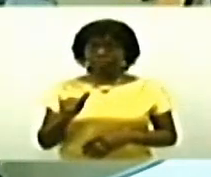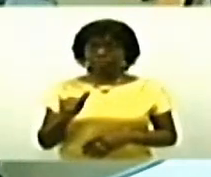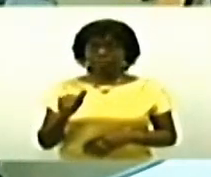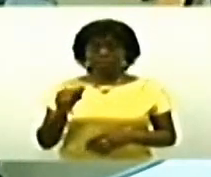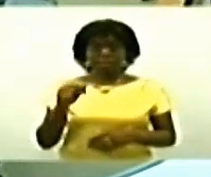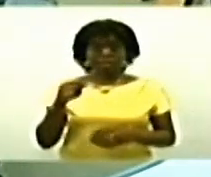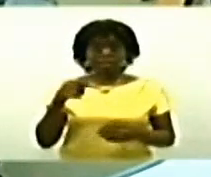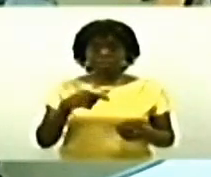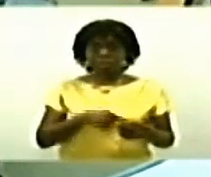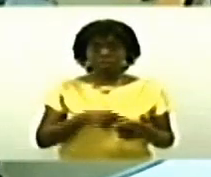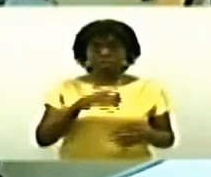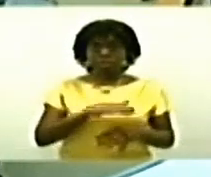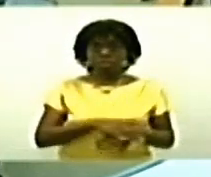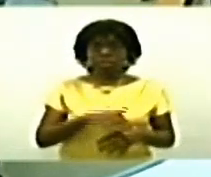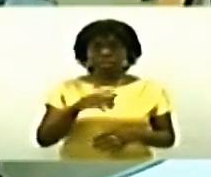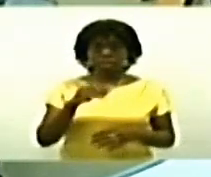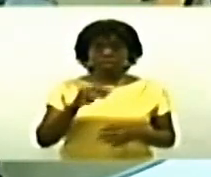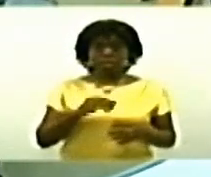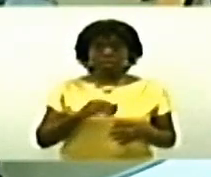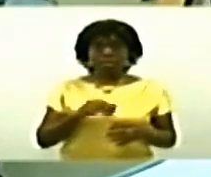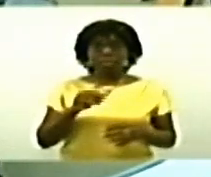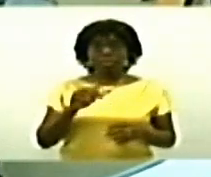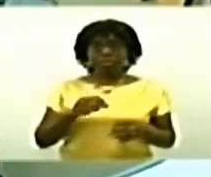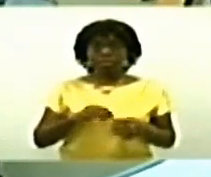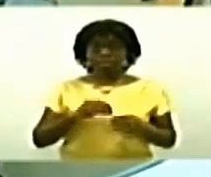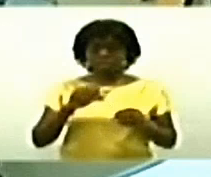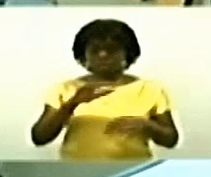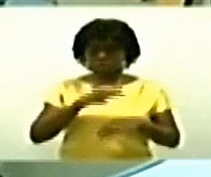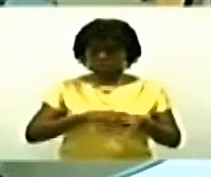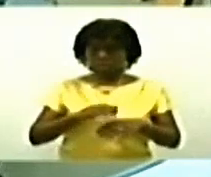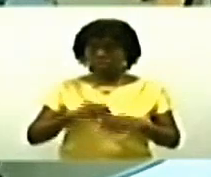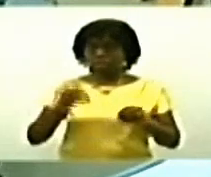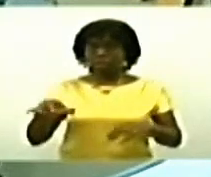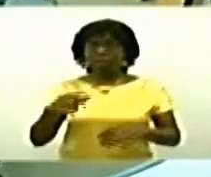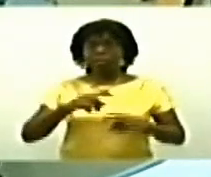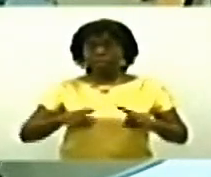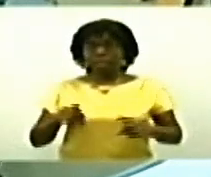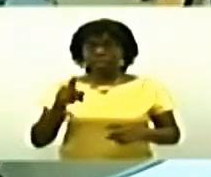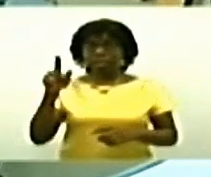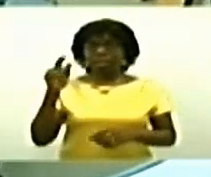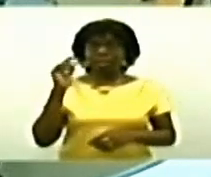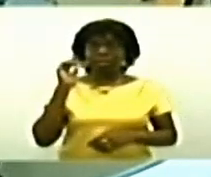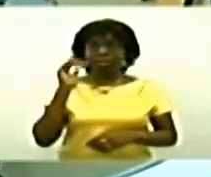points on the adjournment, but I